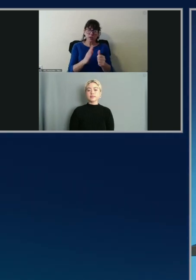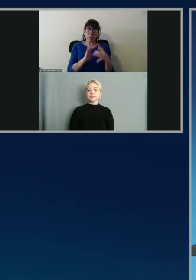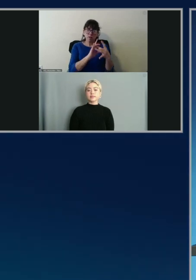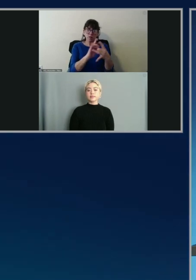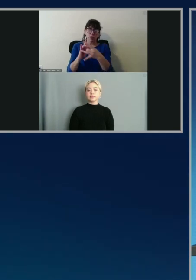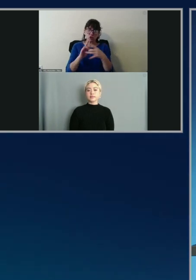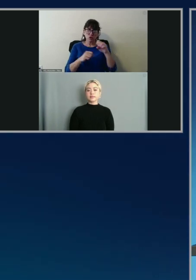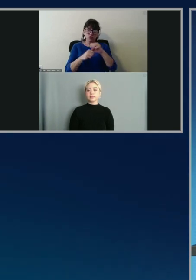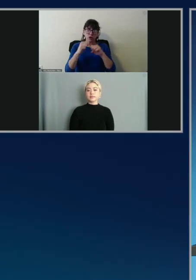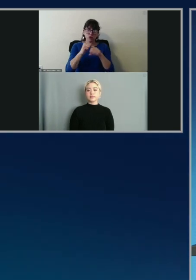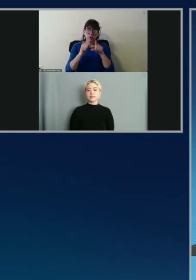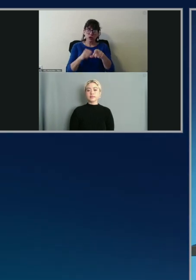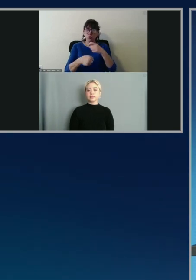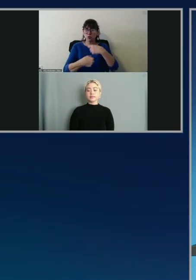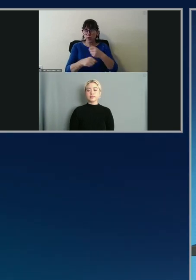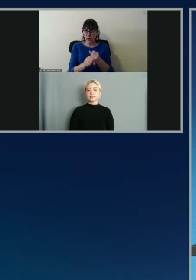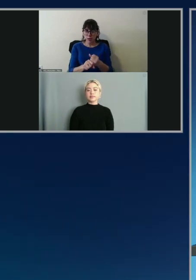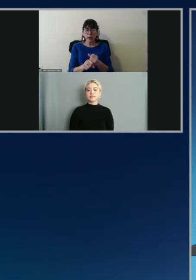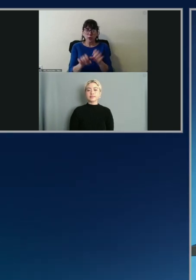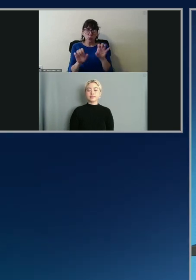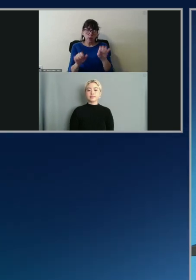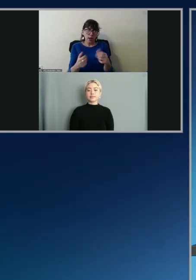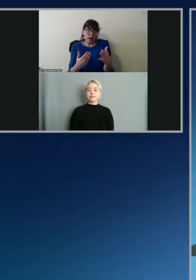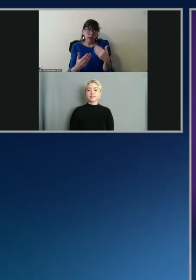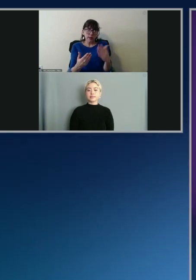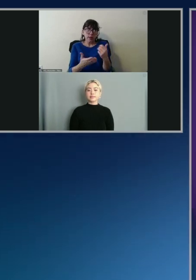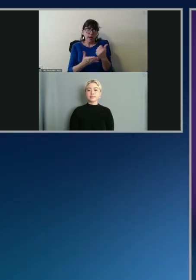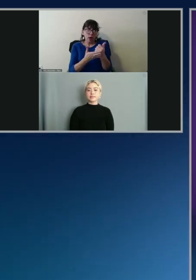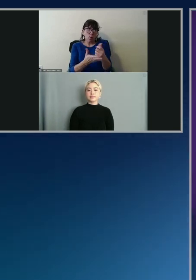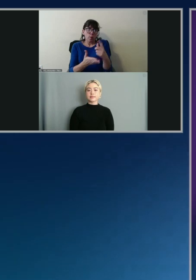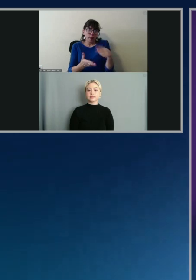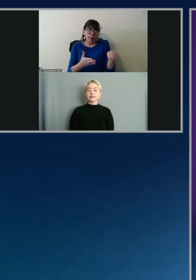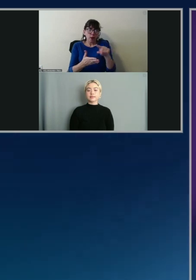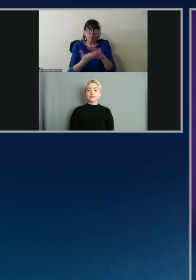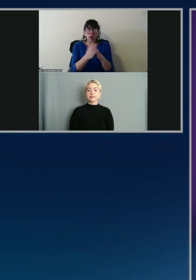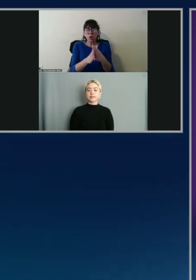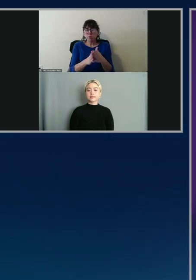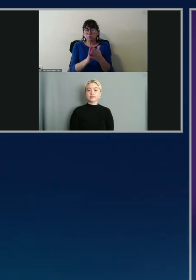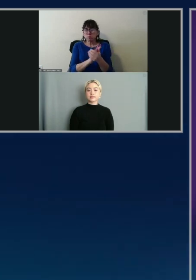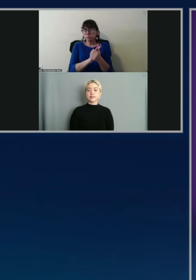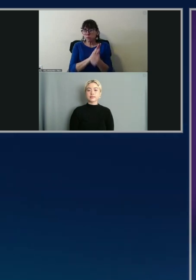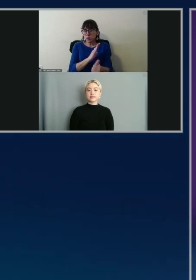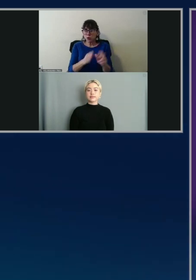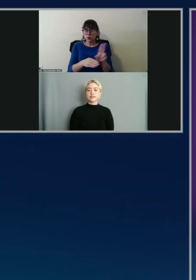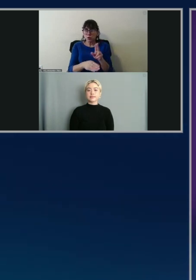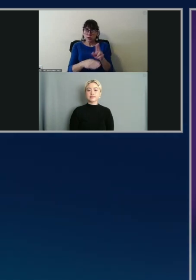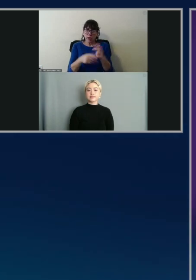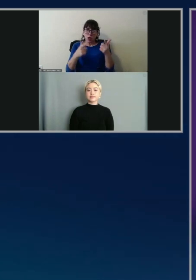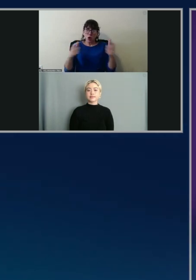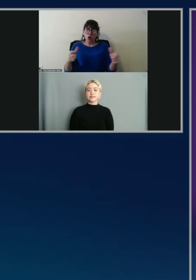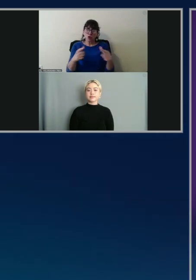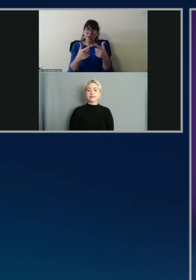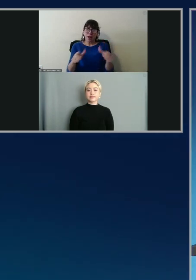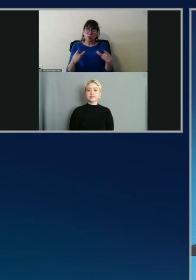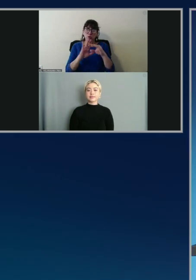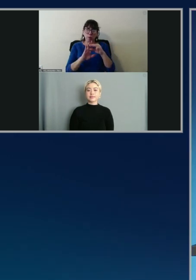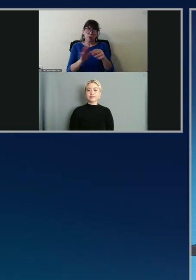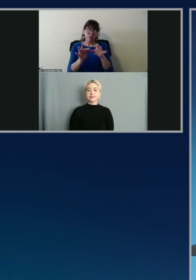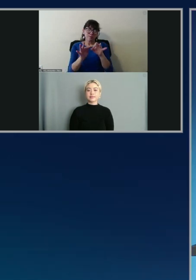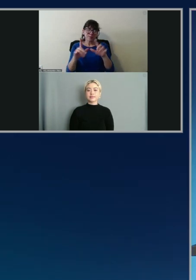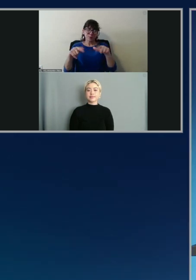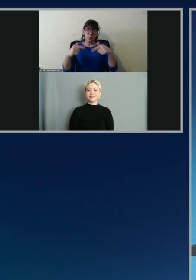you've created. You can easily help them become proficient using large language models. Yeah. Does this work for all kinds of